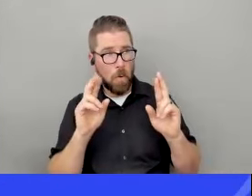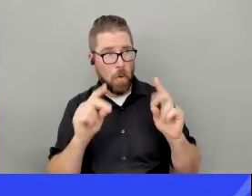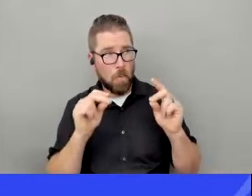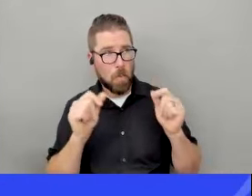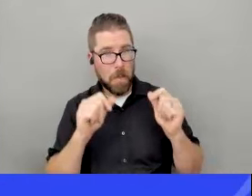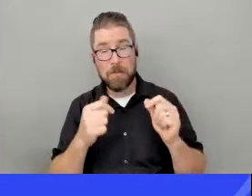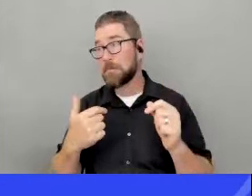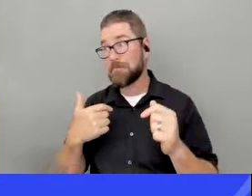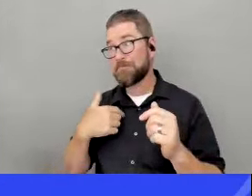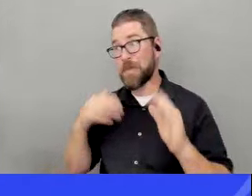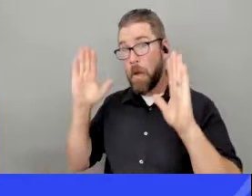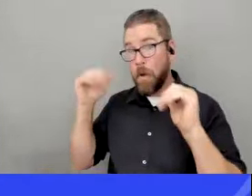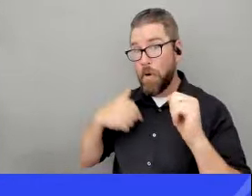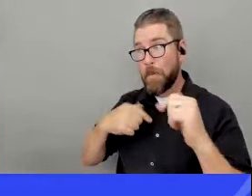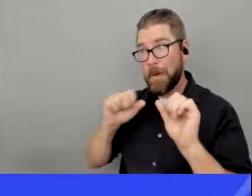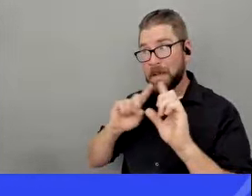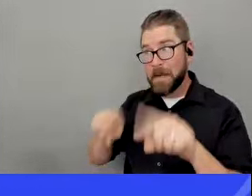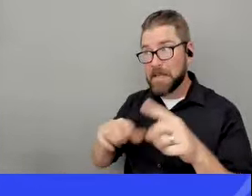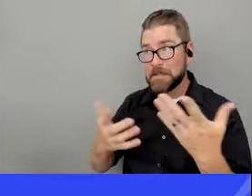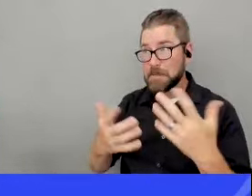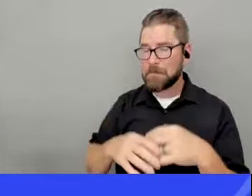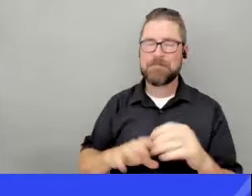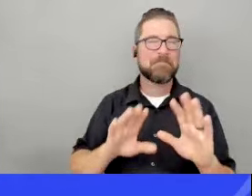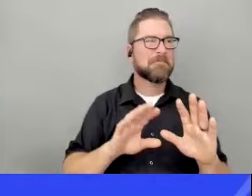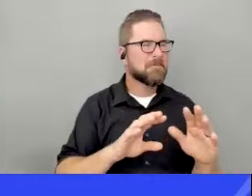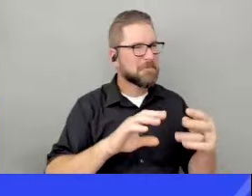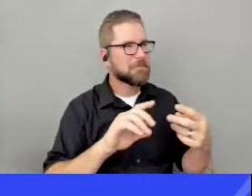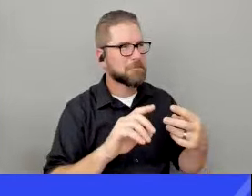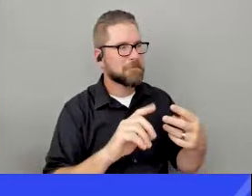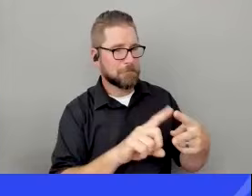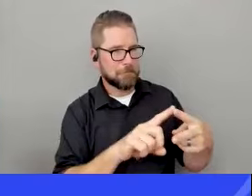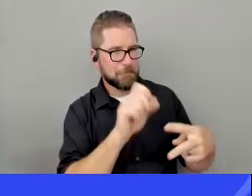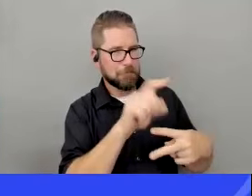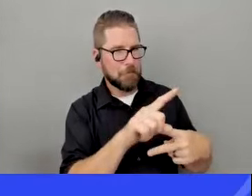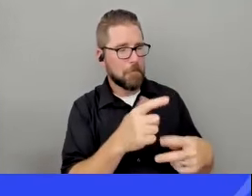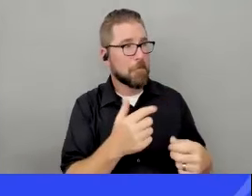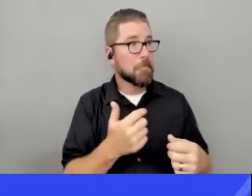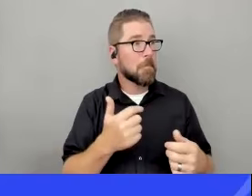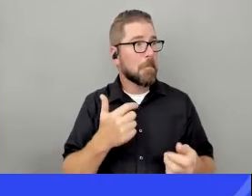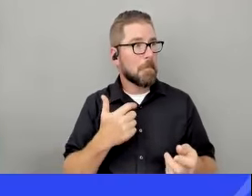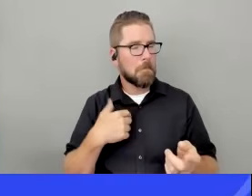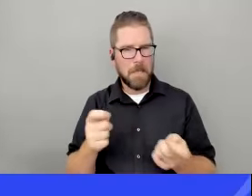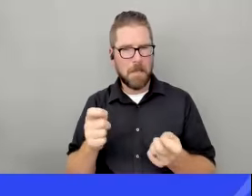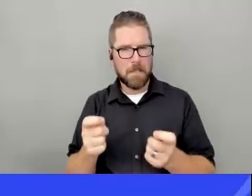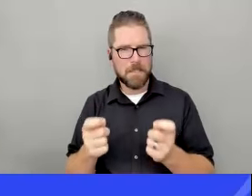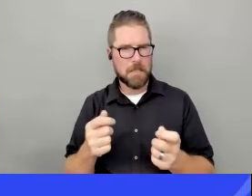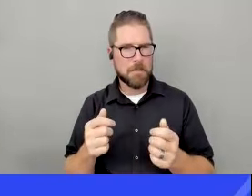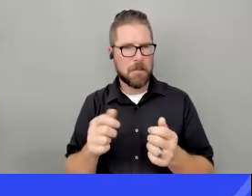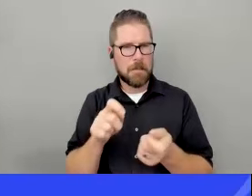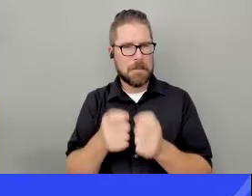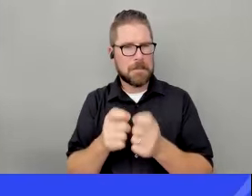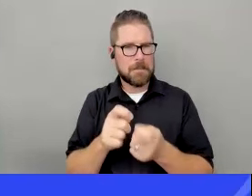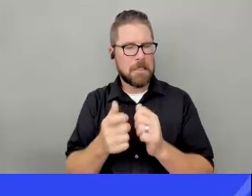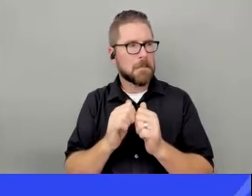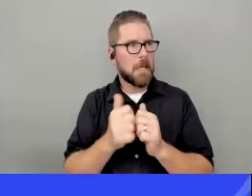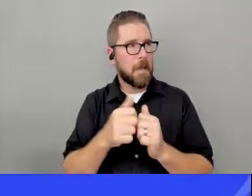The first question is, when I do any adjustments, do I go on to play post? Oh, this is an excellent